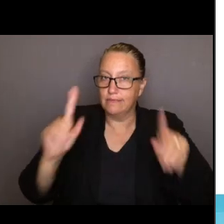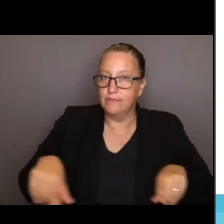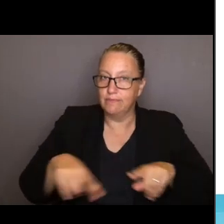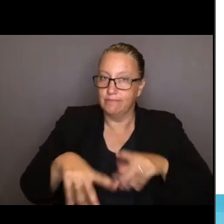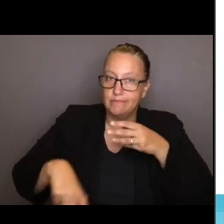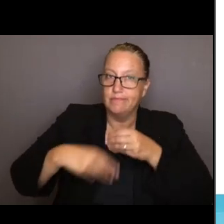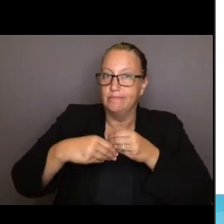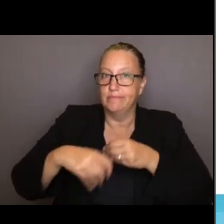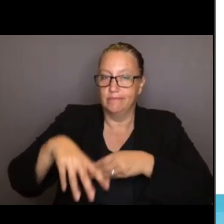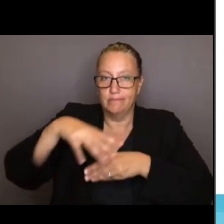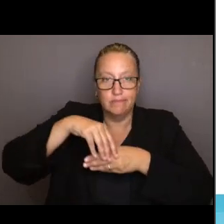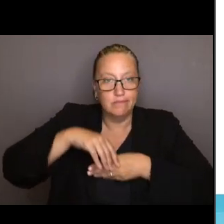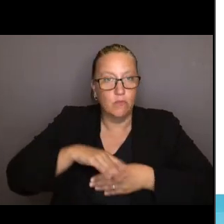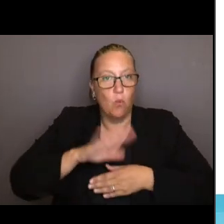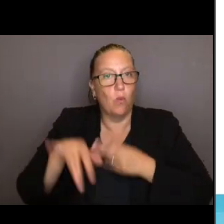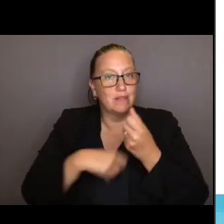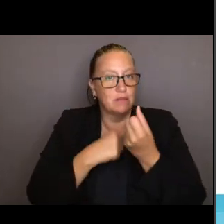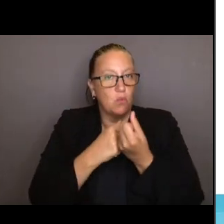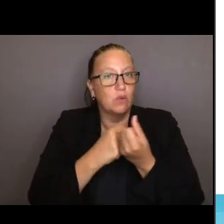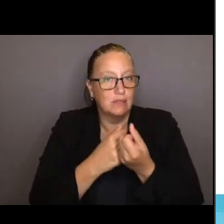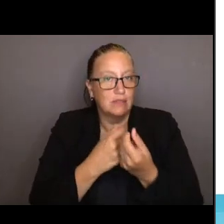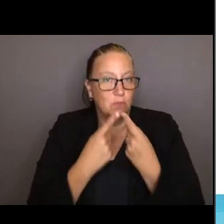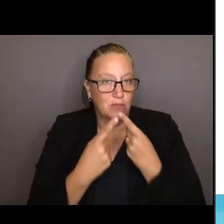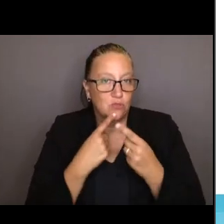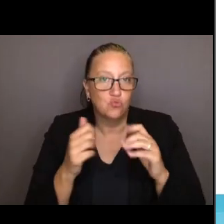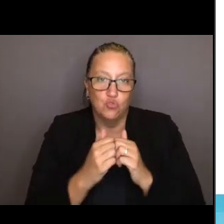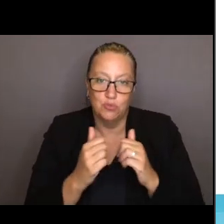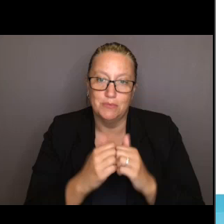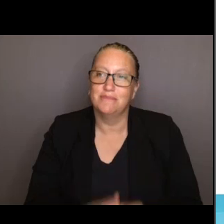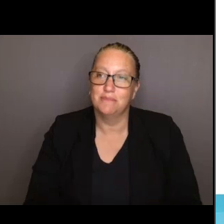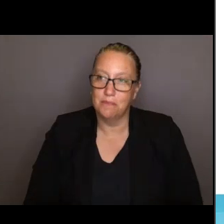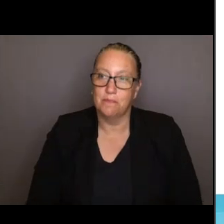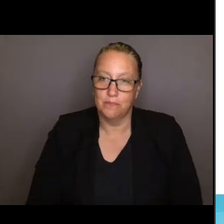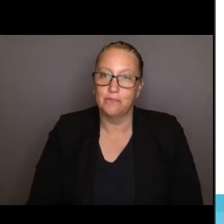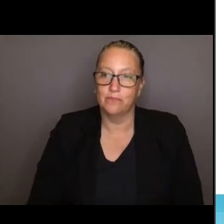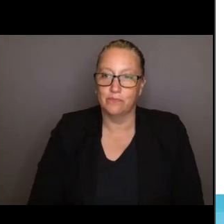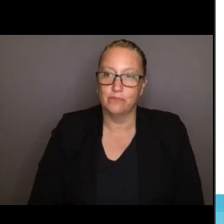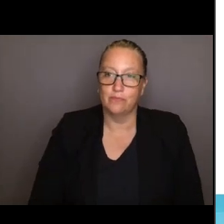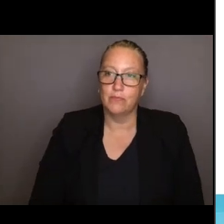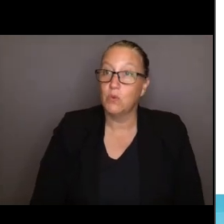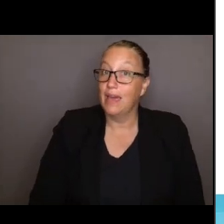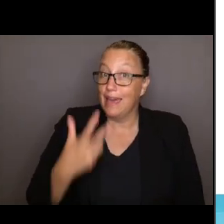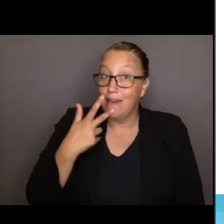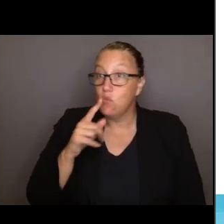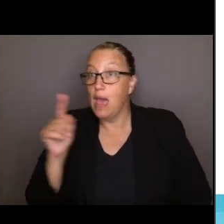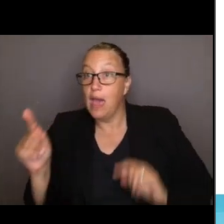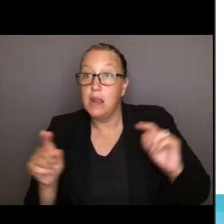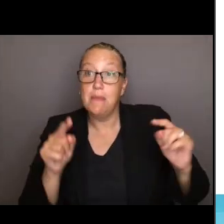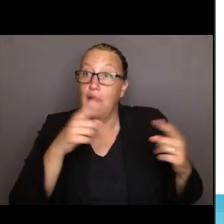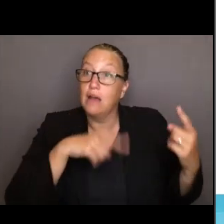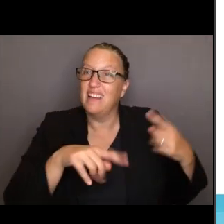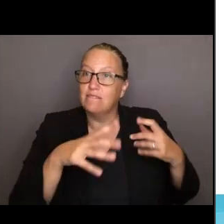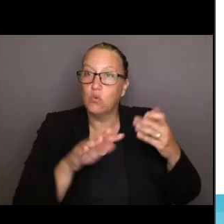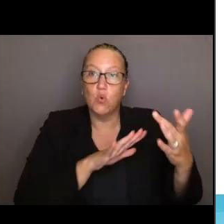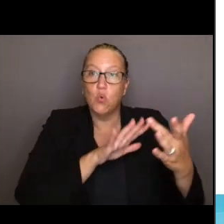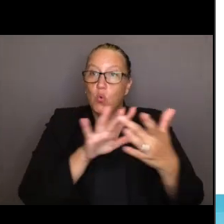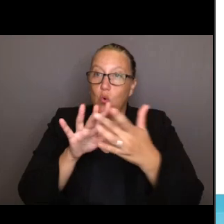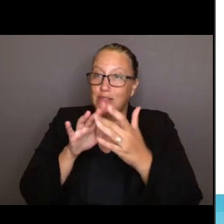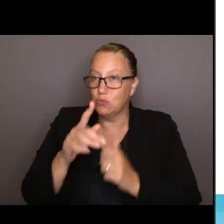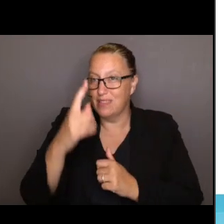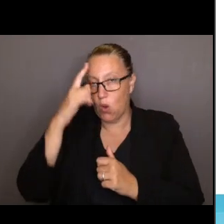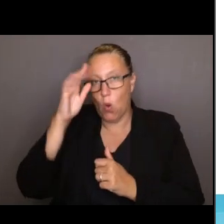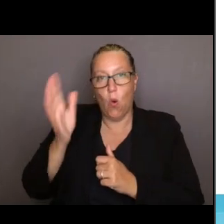we discussed earlier. So yes, if you're out and about, or if you have contacts that you think that, oh, this will